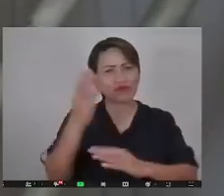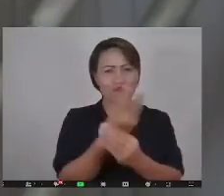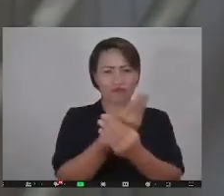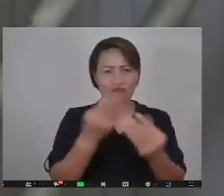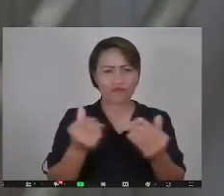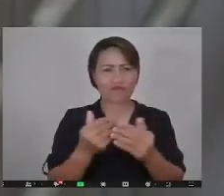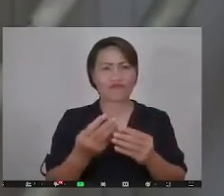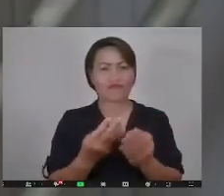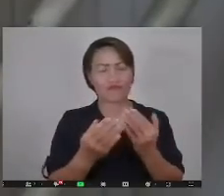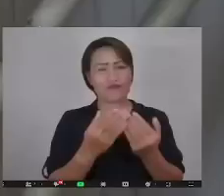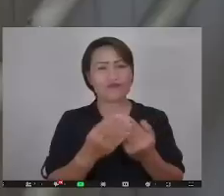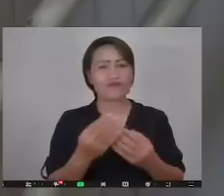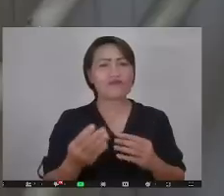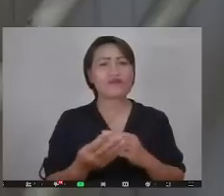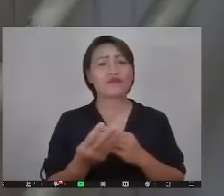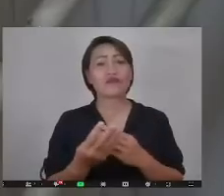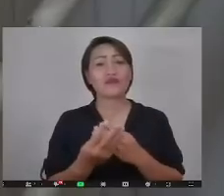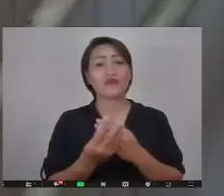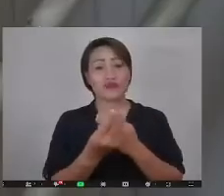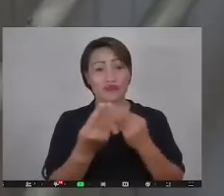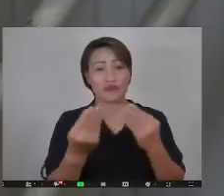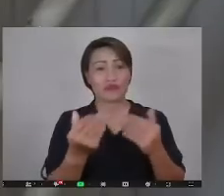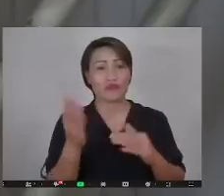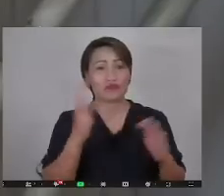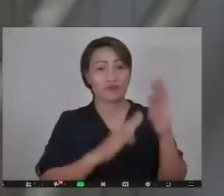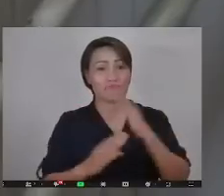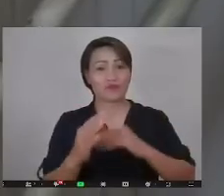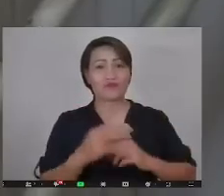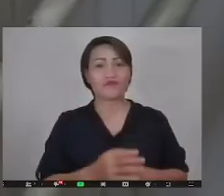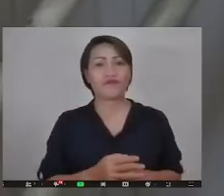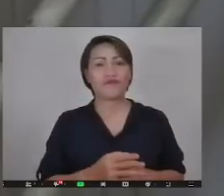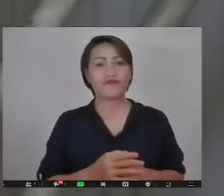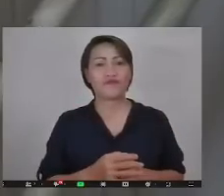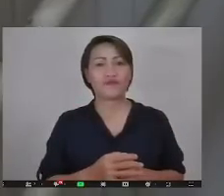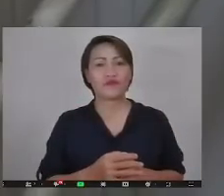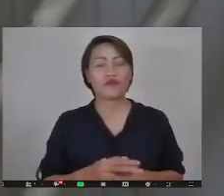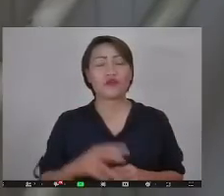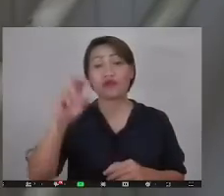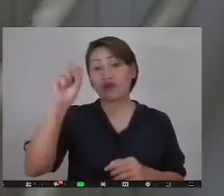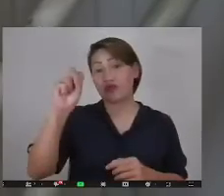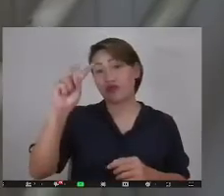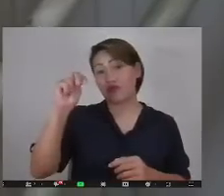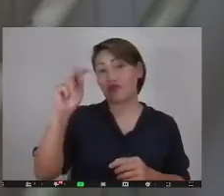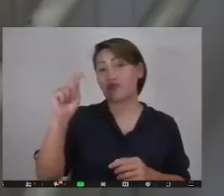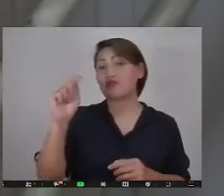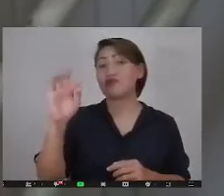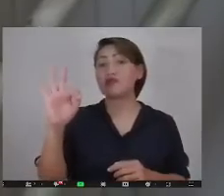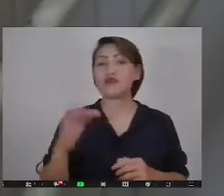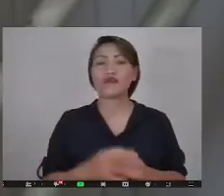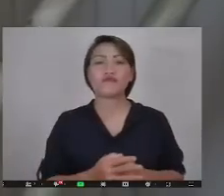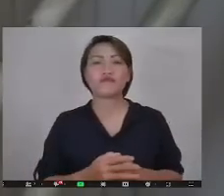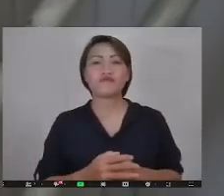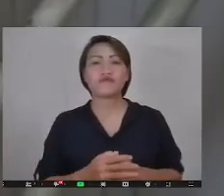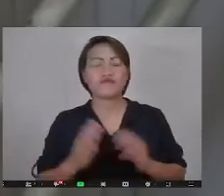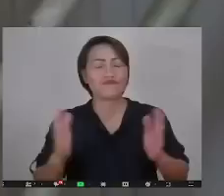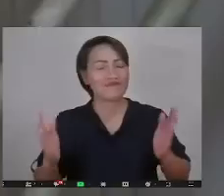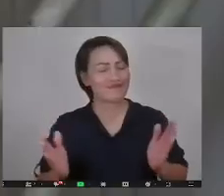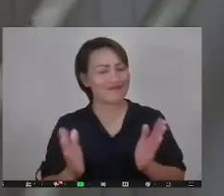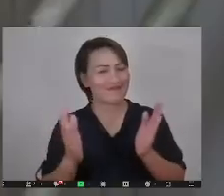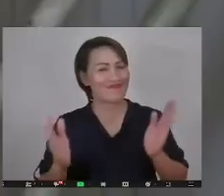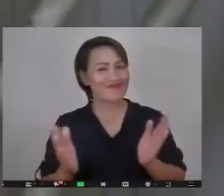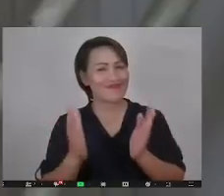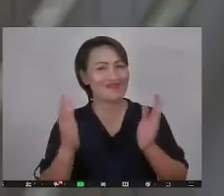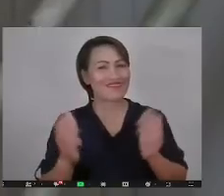Through the NSTF, we are igniting the interest of young minds to discover and